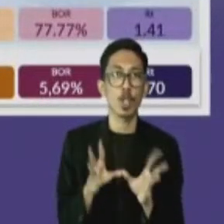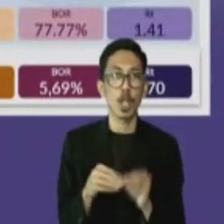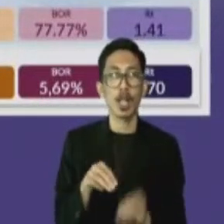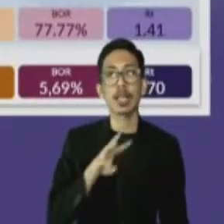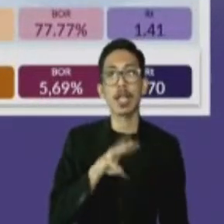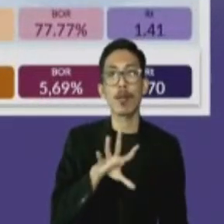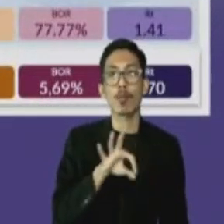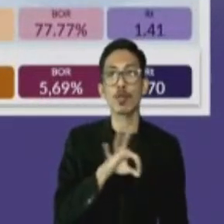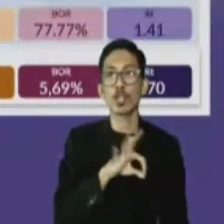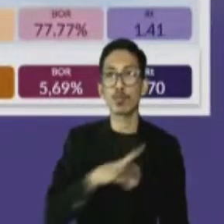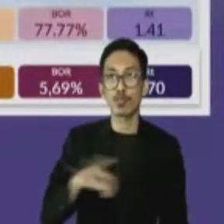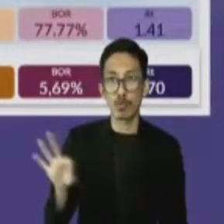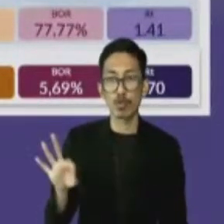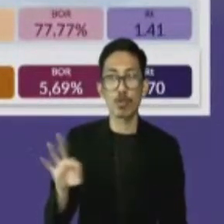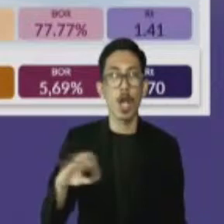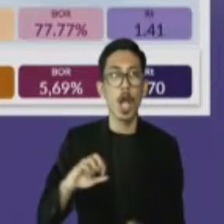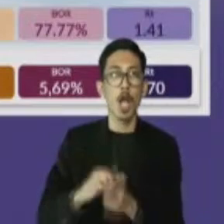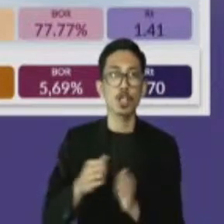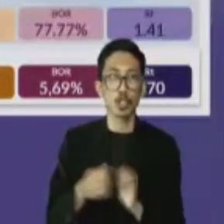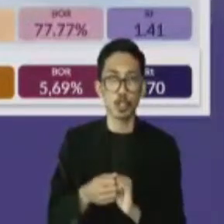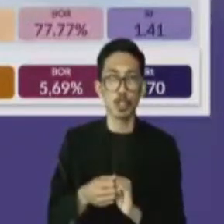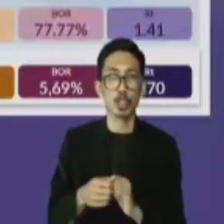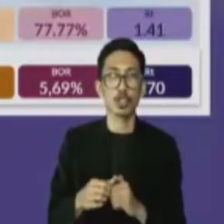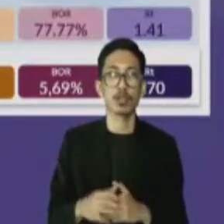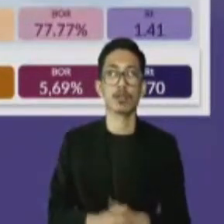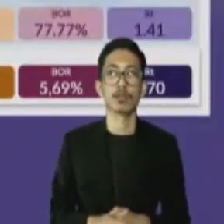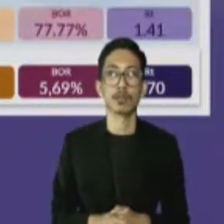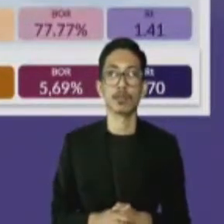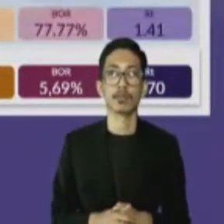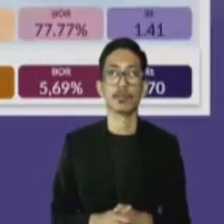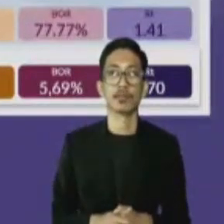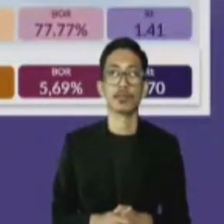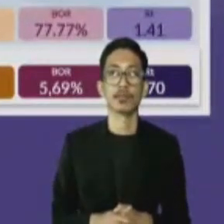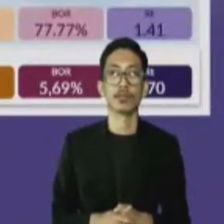6,826 after hitting the highest number of